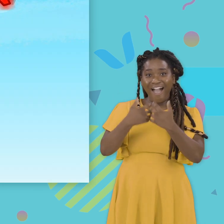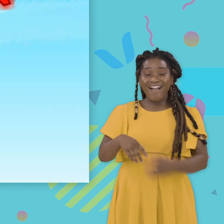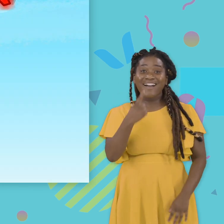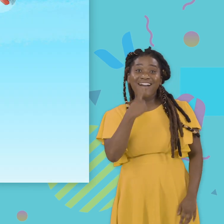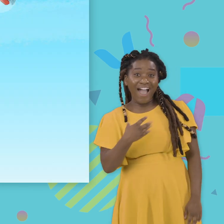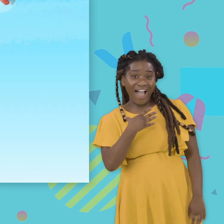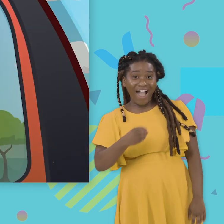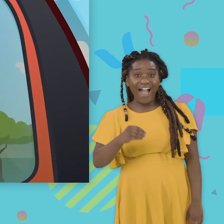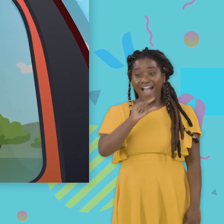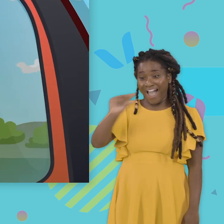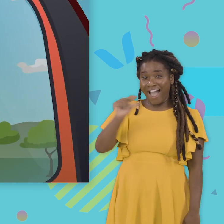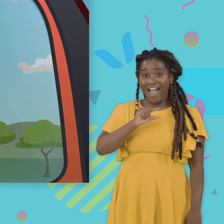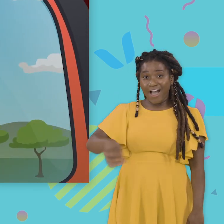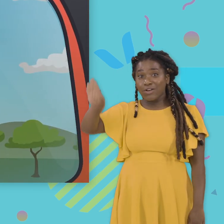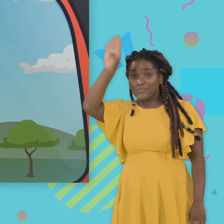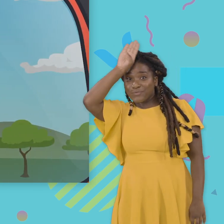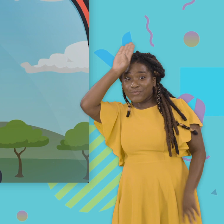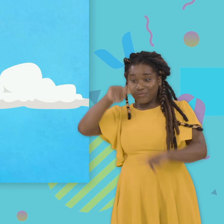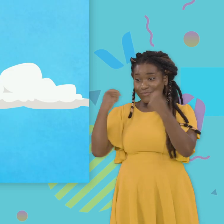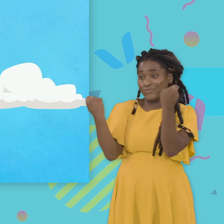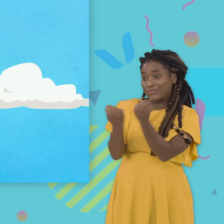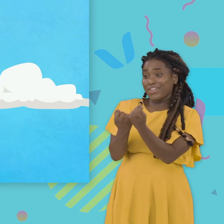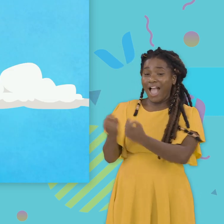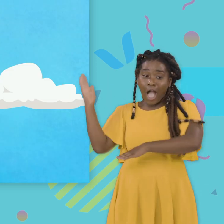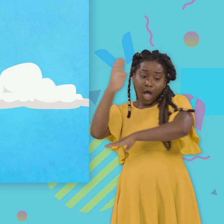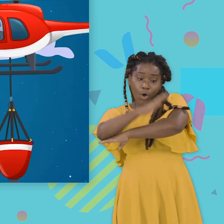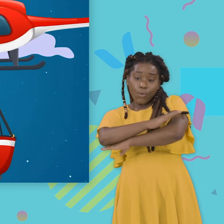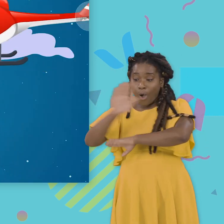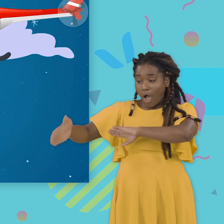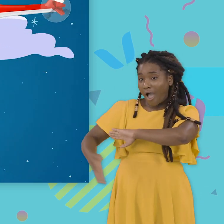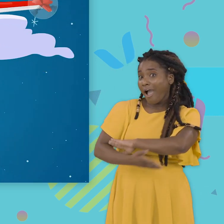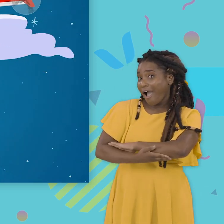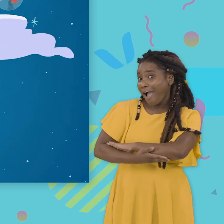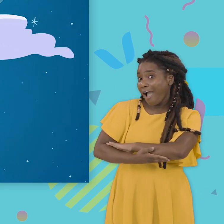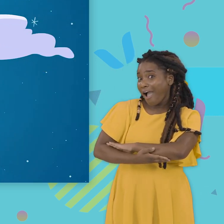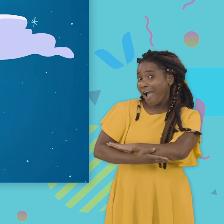it's red and white, for the firefighting team, flying day and night.